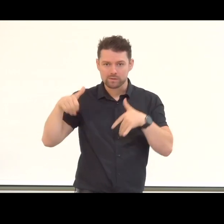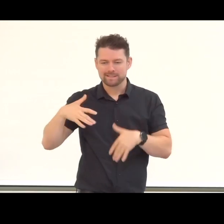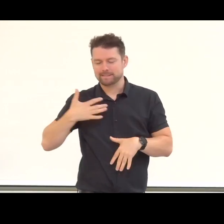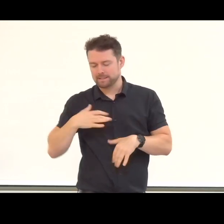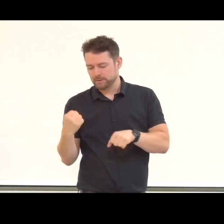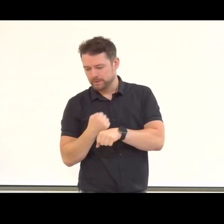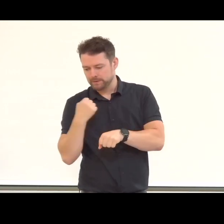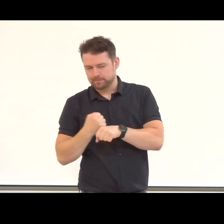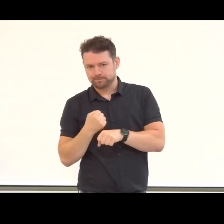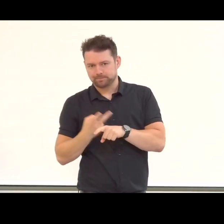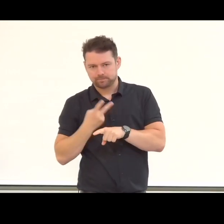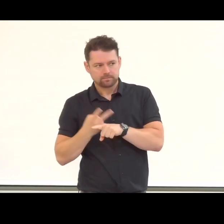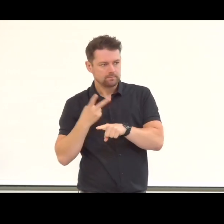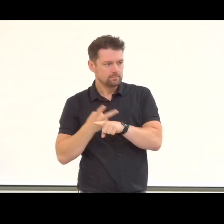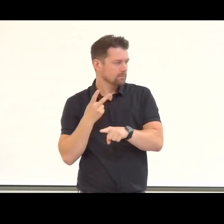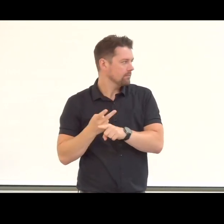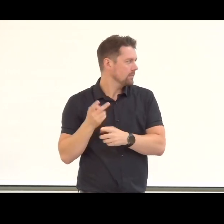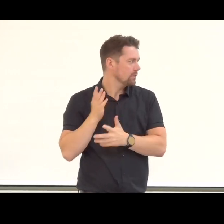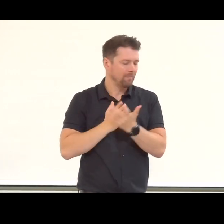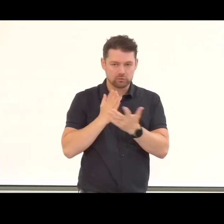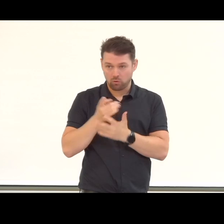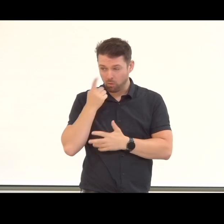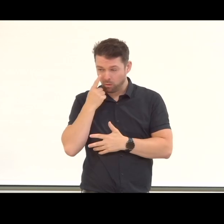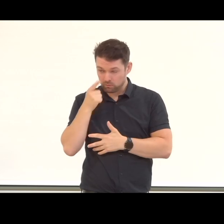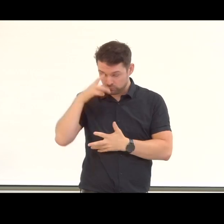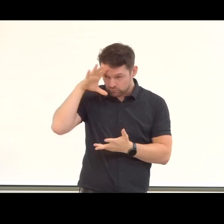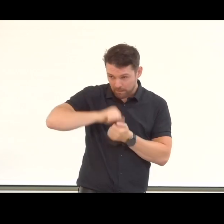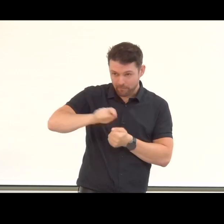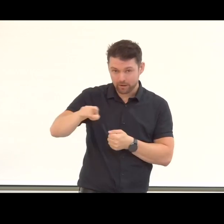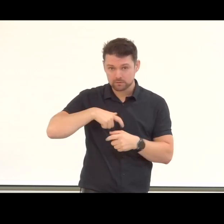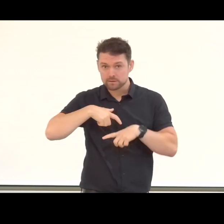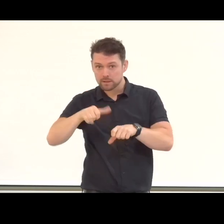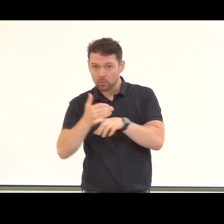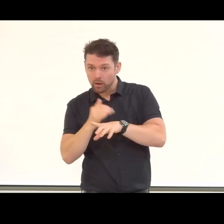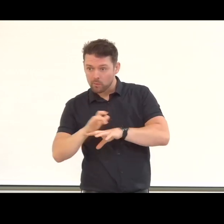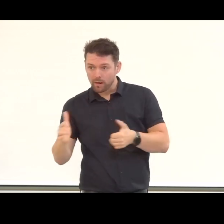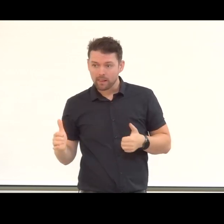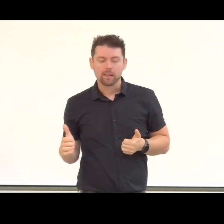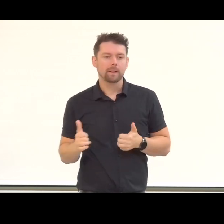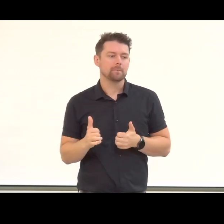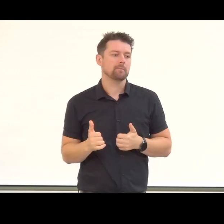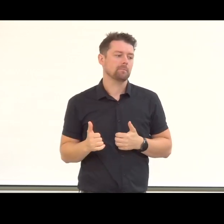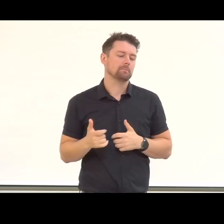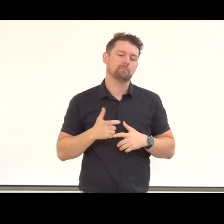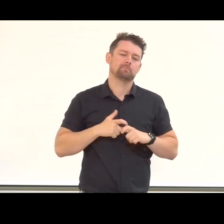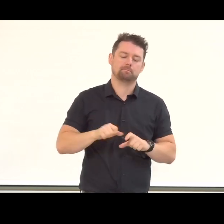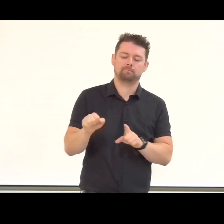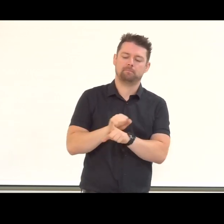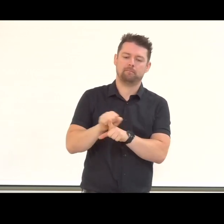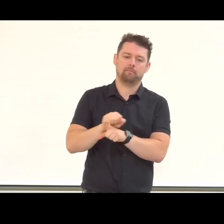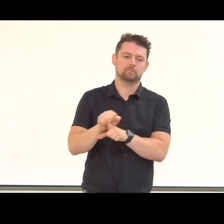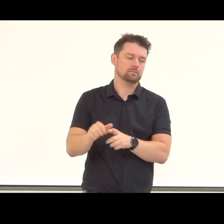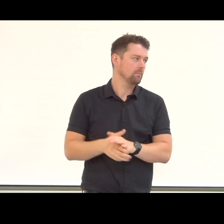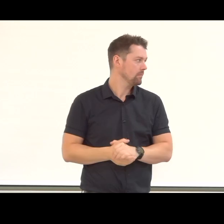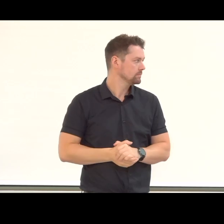suits, set up a bit of the Wi-Fi, just to see, verify whether everything is still working, and just to keep people a bit trained and engaged. So we're going to do this,